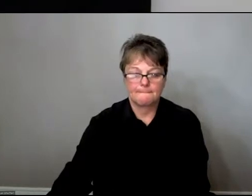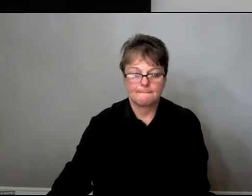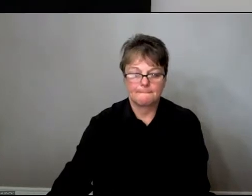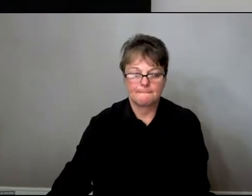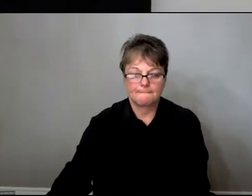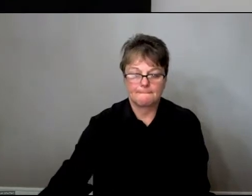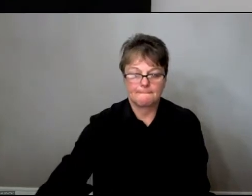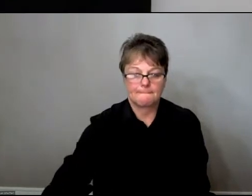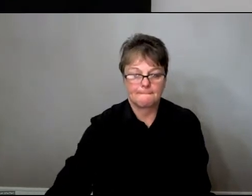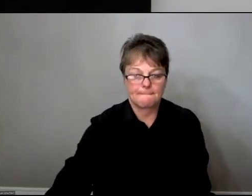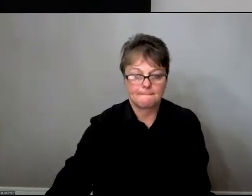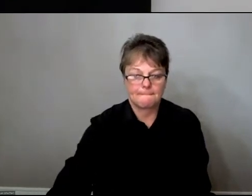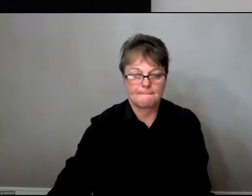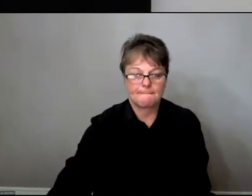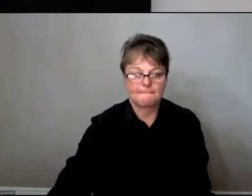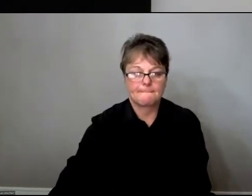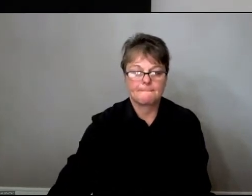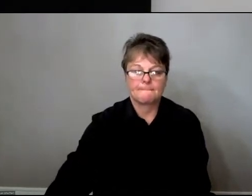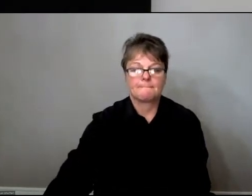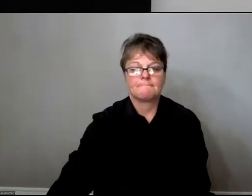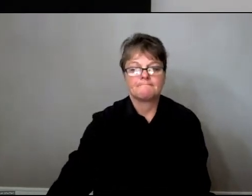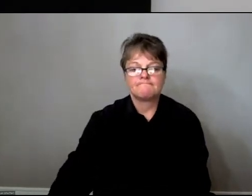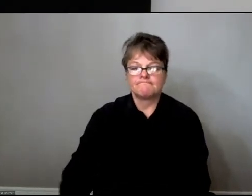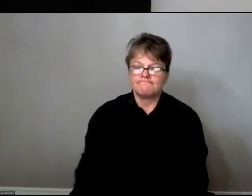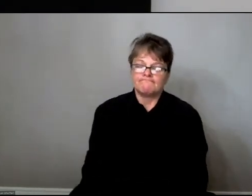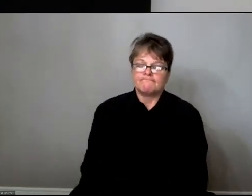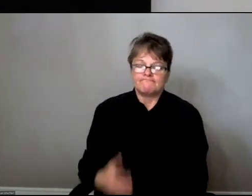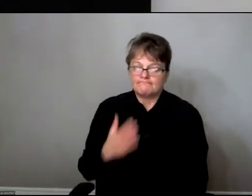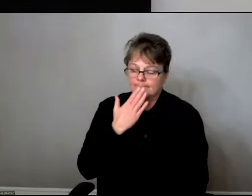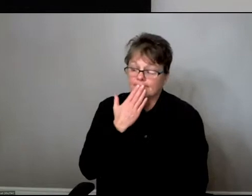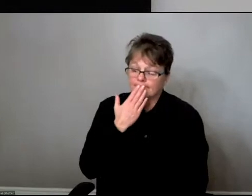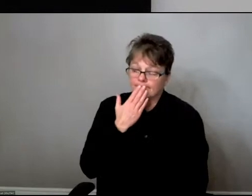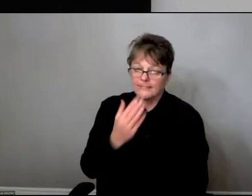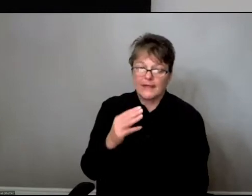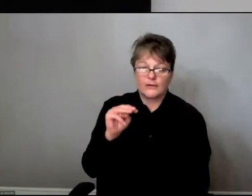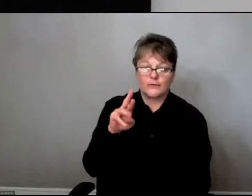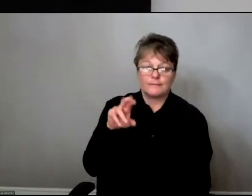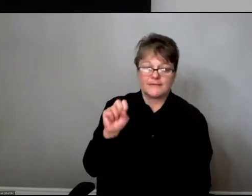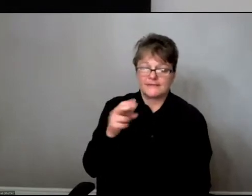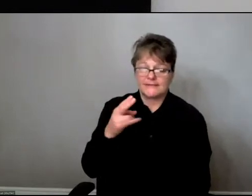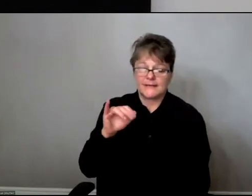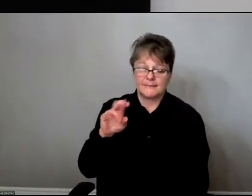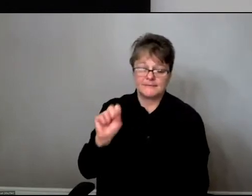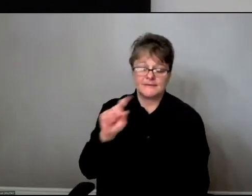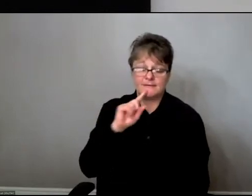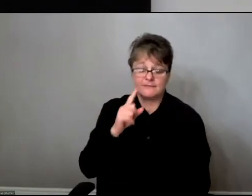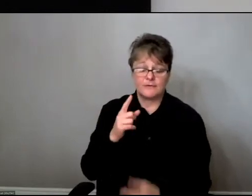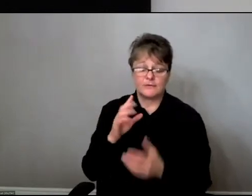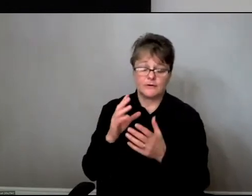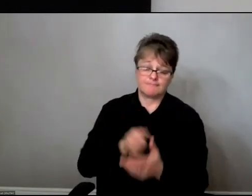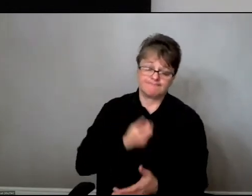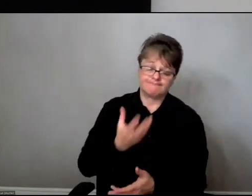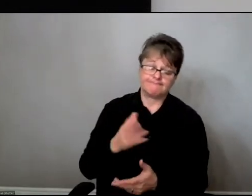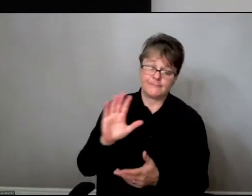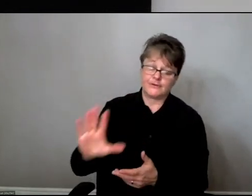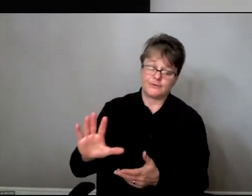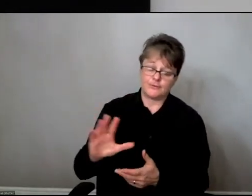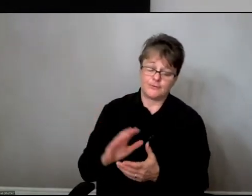Thank you, Mrs. Hibbs, for sharing your thoughts, your passion, and your lived experience with us